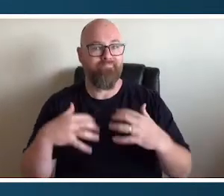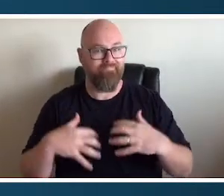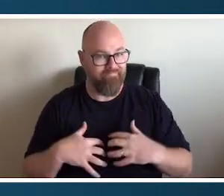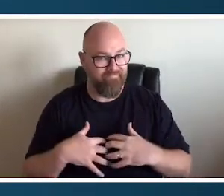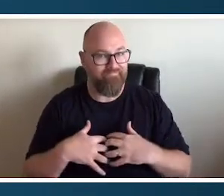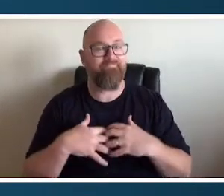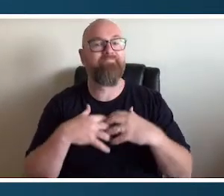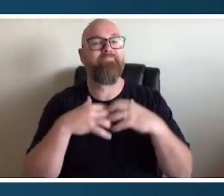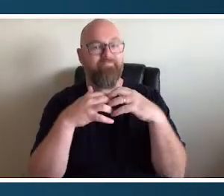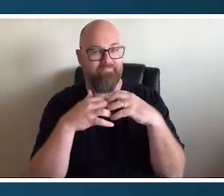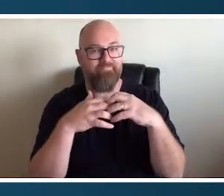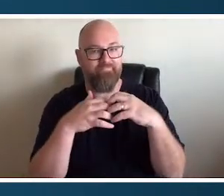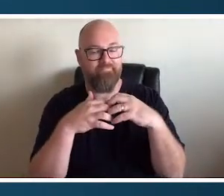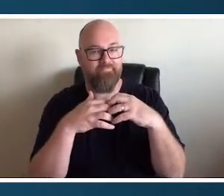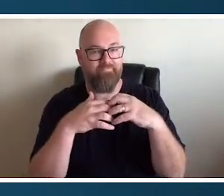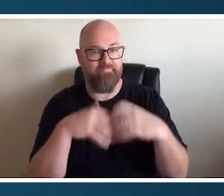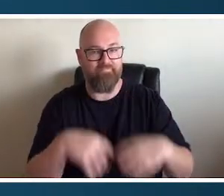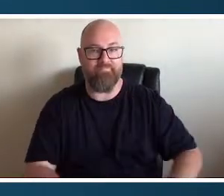community-to-community,